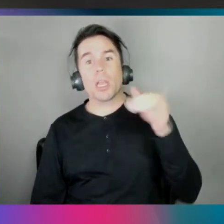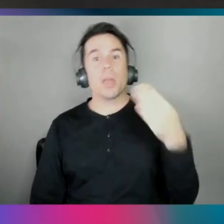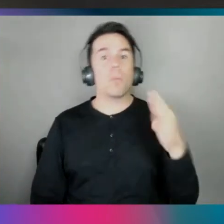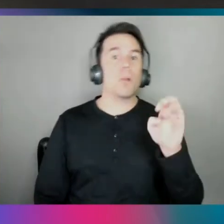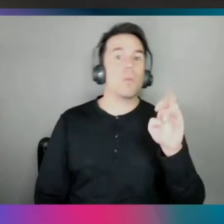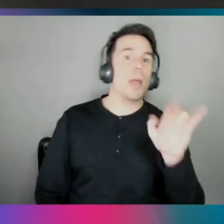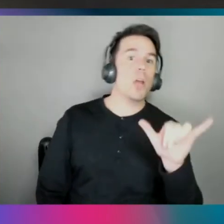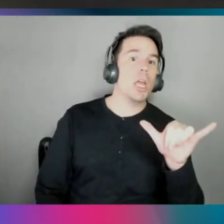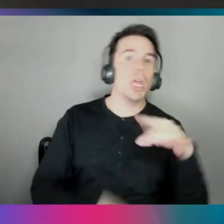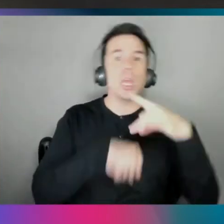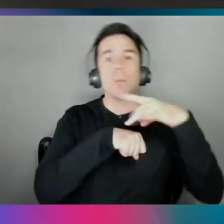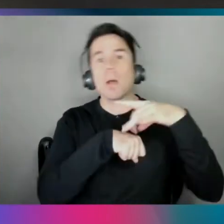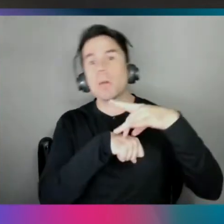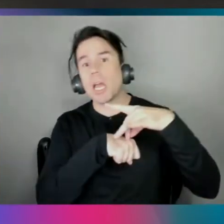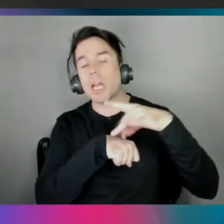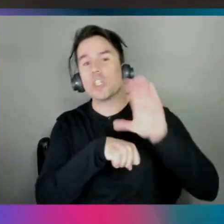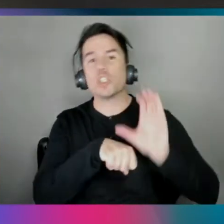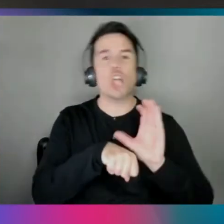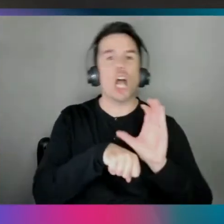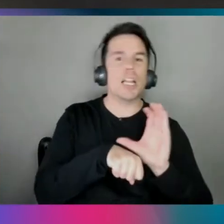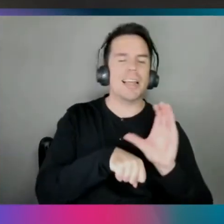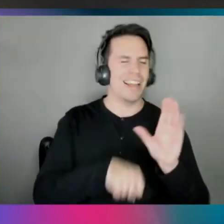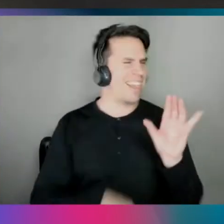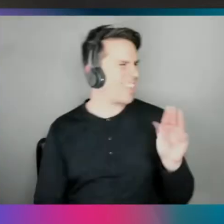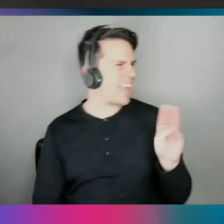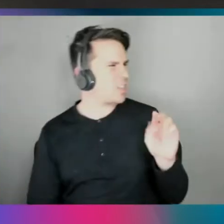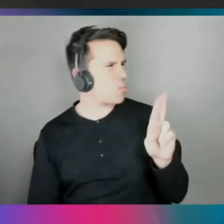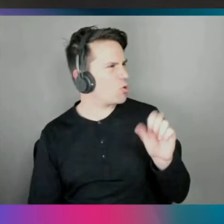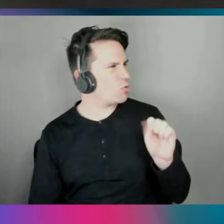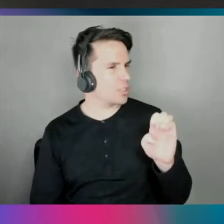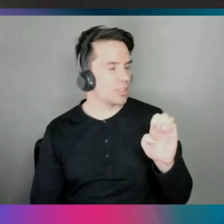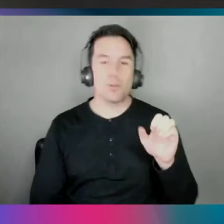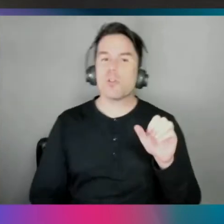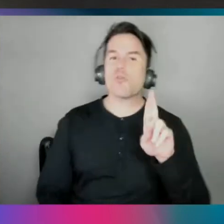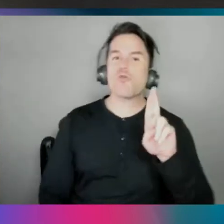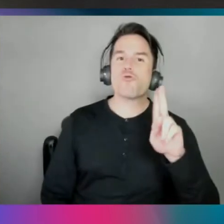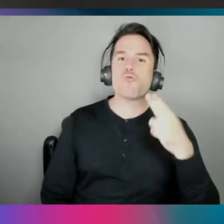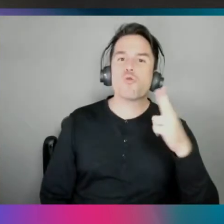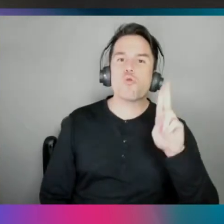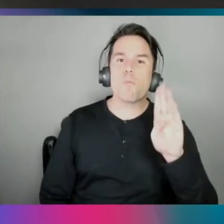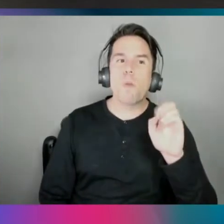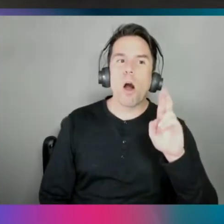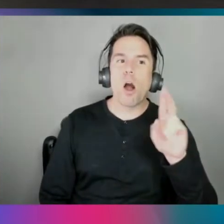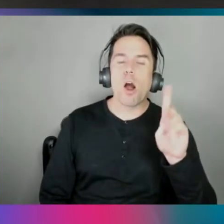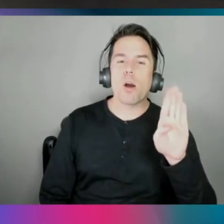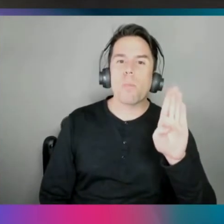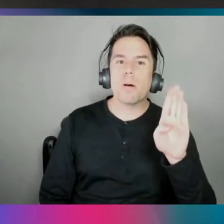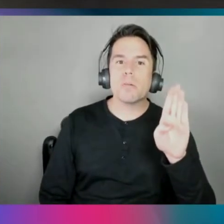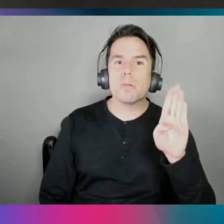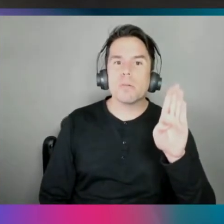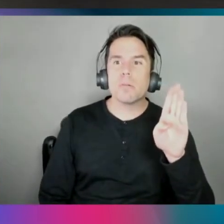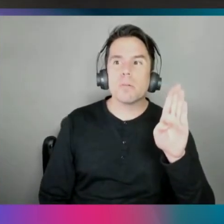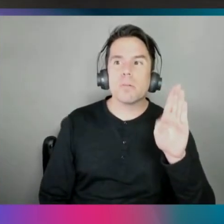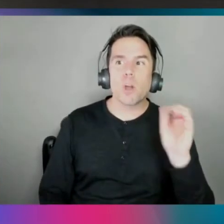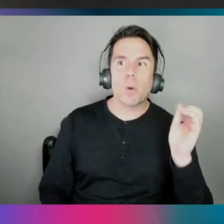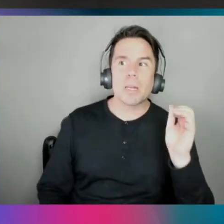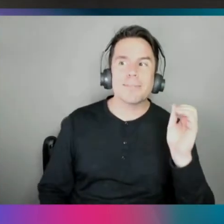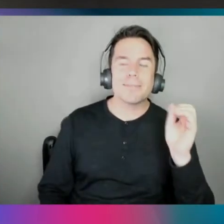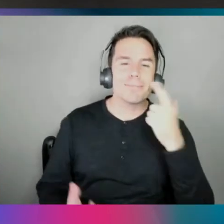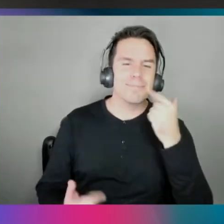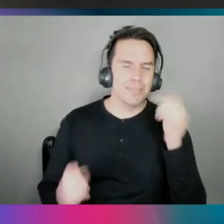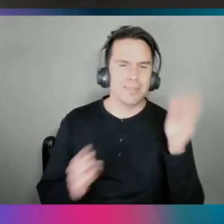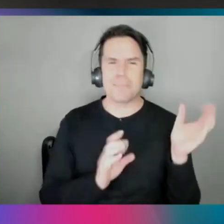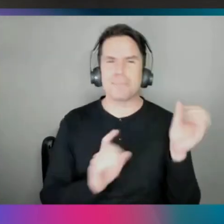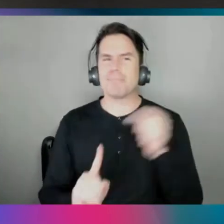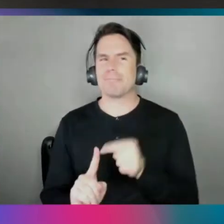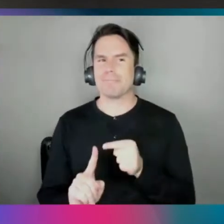chocolate. That's more like a mousse. Rhubarb. Rhubarb. Okay, let's get back to this. Okay, all right. So you can see now